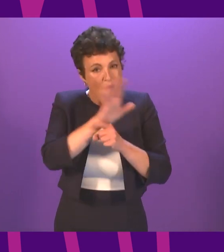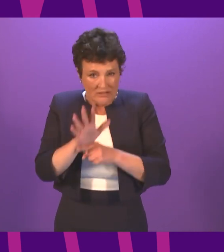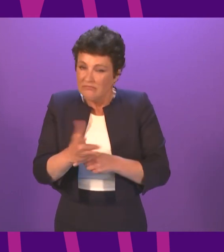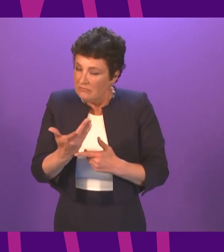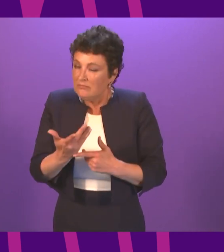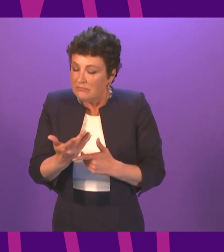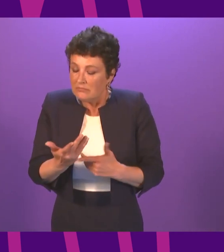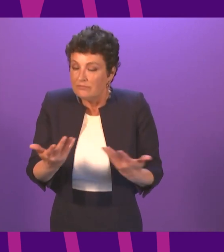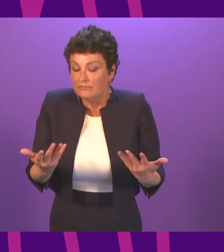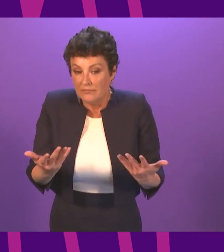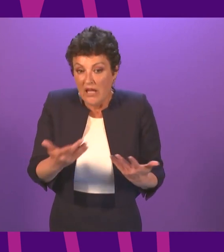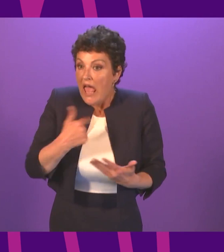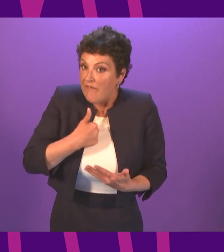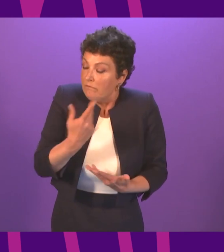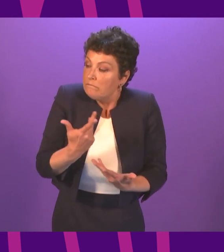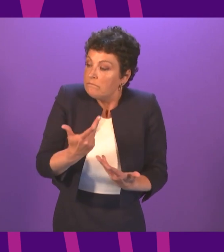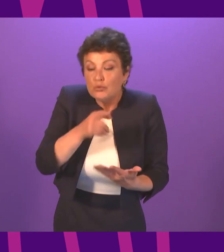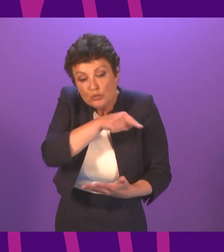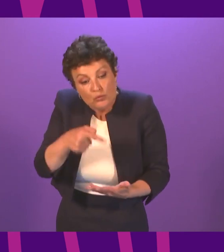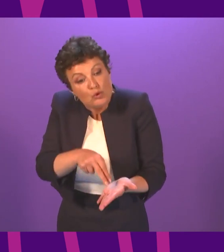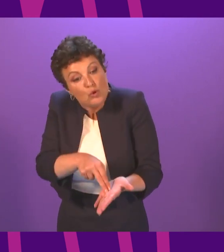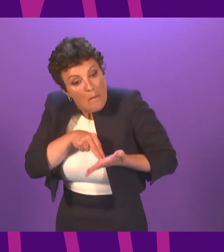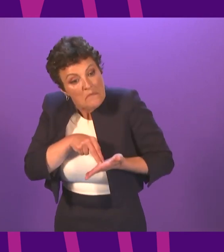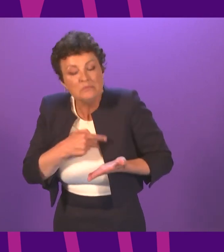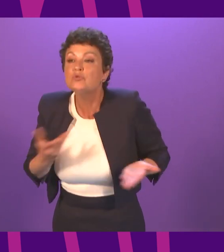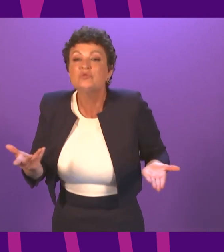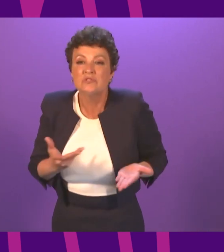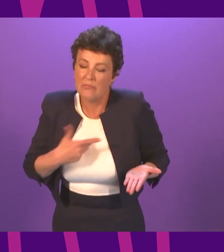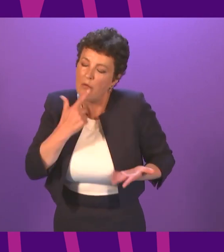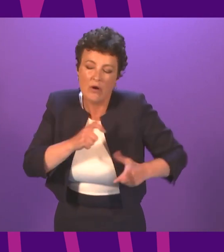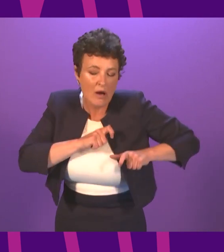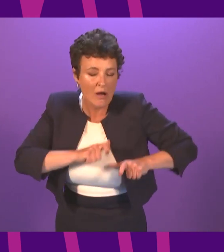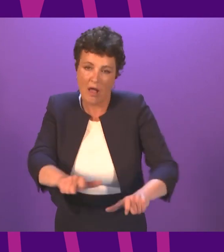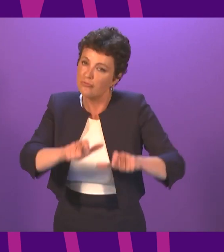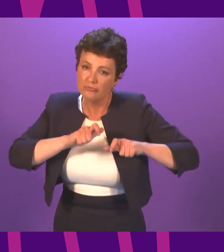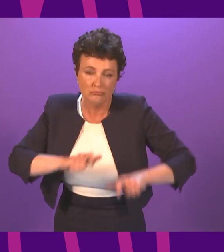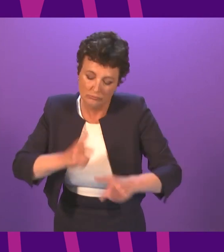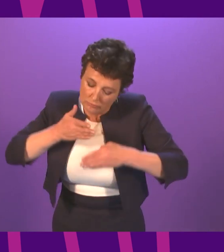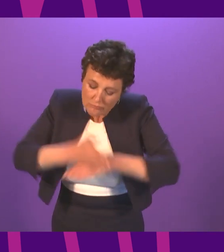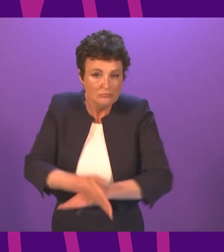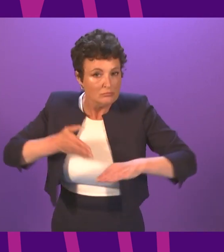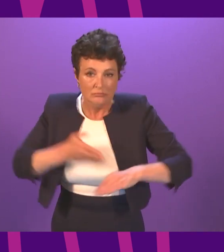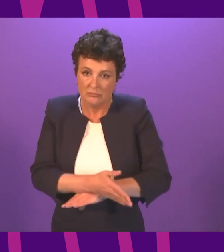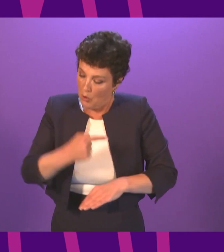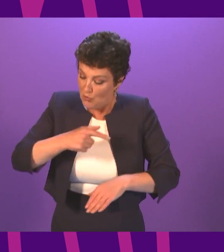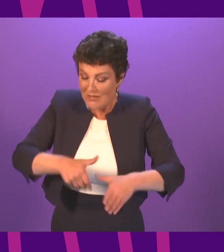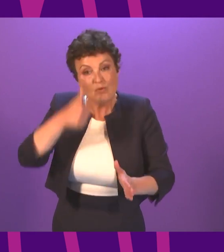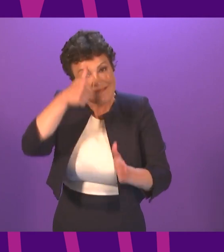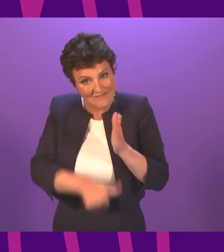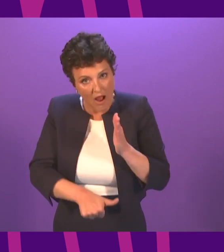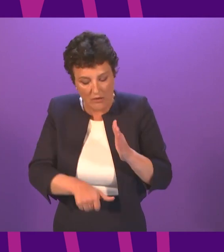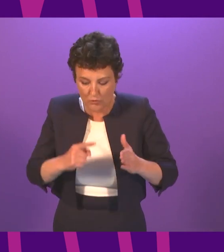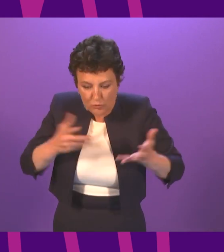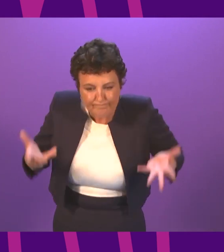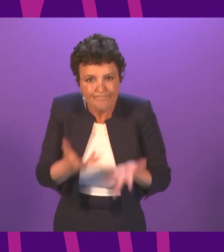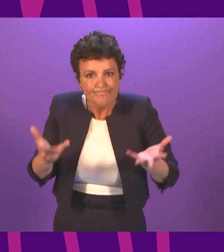If re-nominated today, I will continue to do so as we do implement a programme to kickstart recovery. That will be